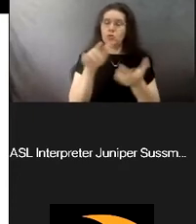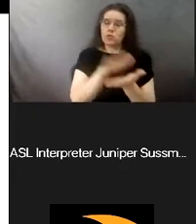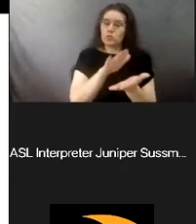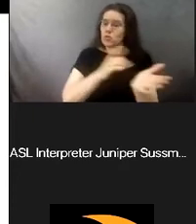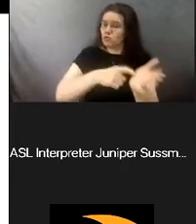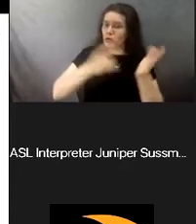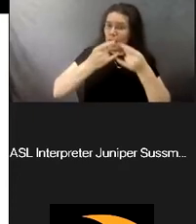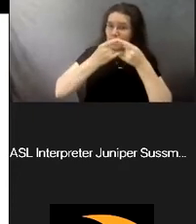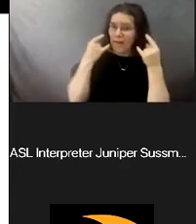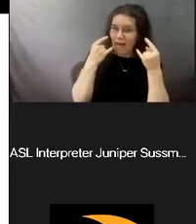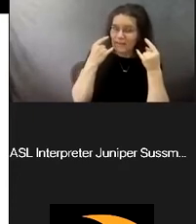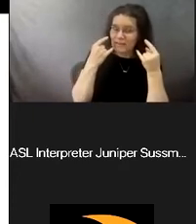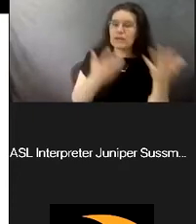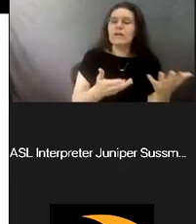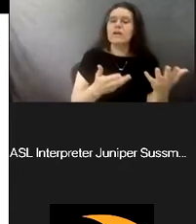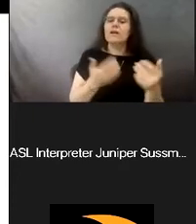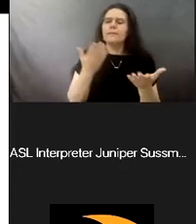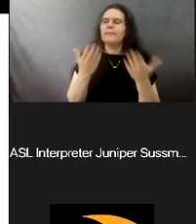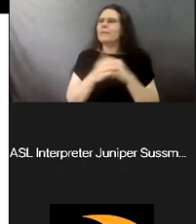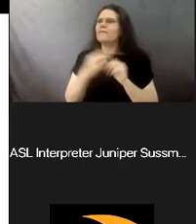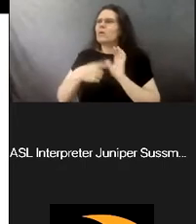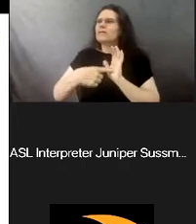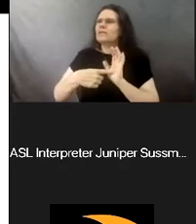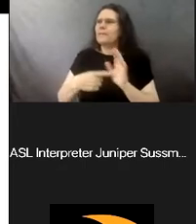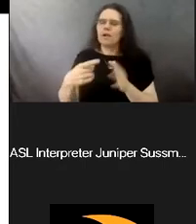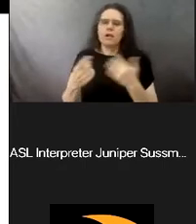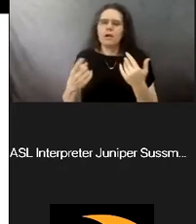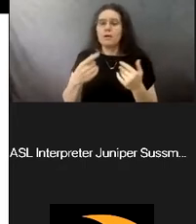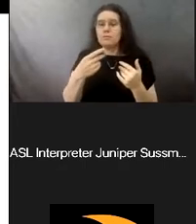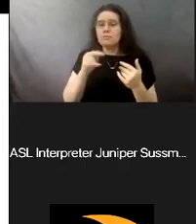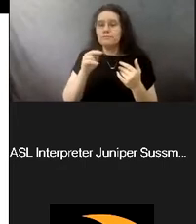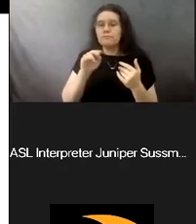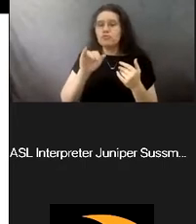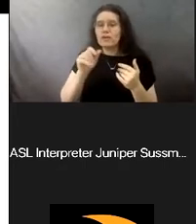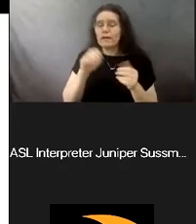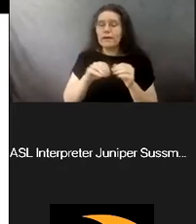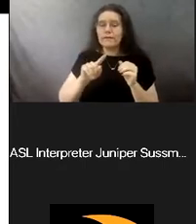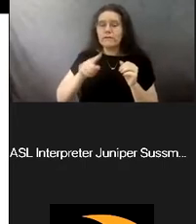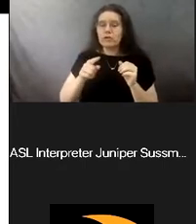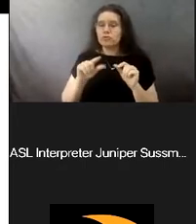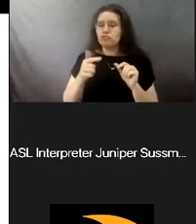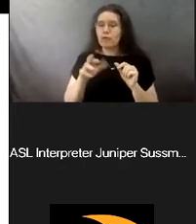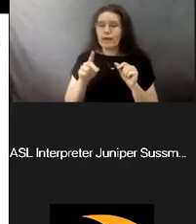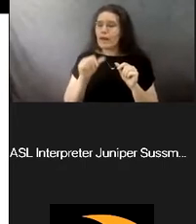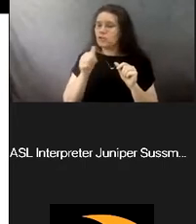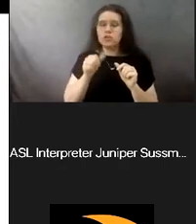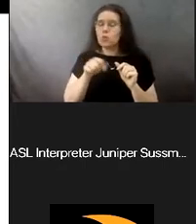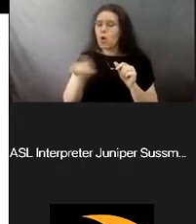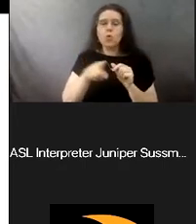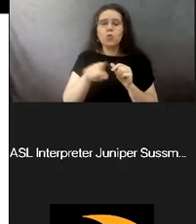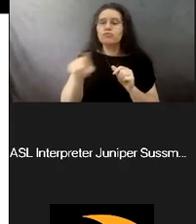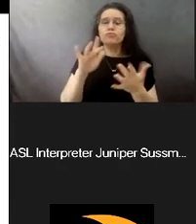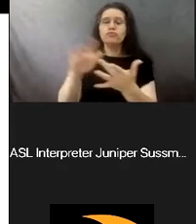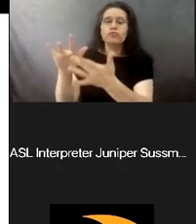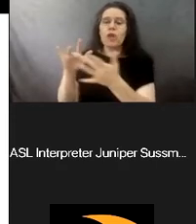and she's only in her first grade class. The whole entire school, let's say it's, I don't know, K through 8, K through 5, whatever, what